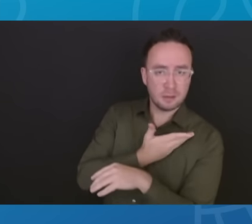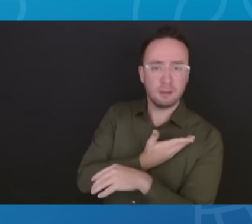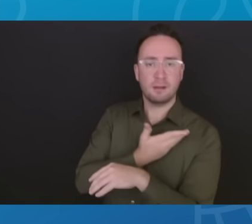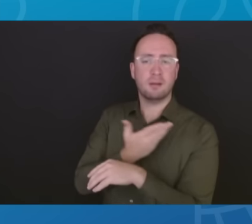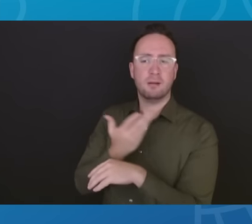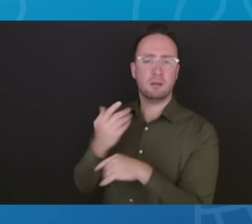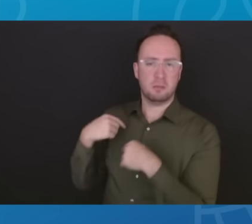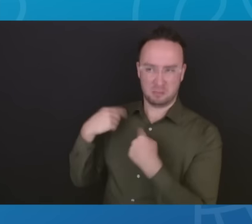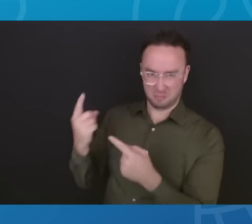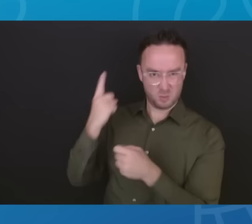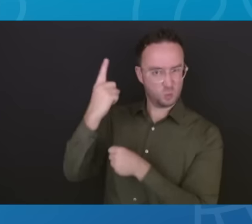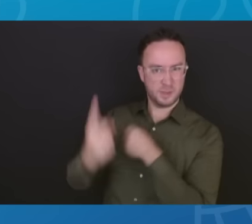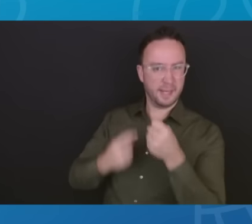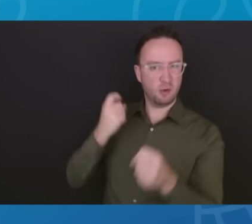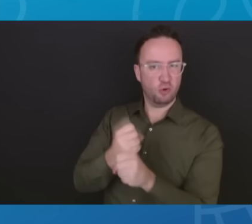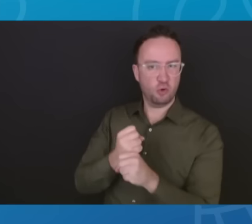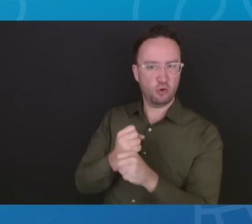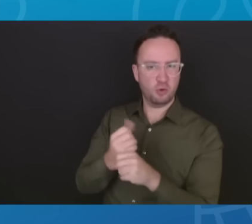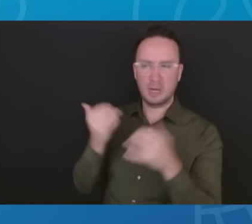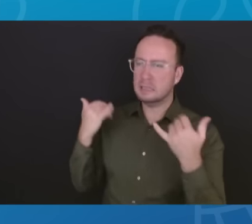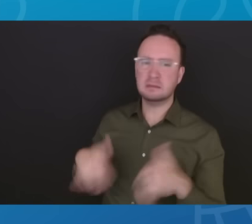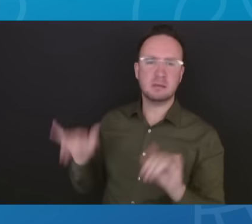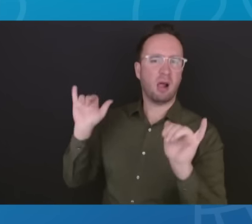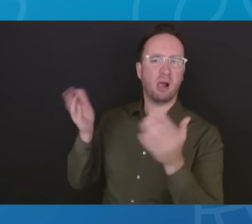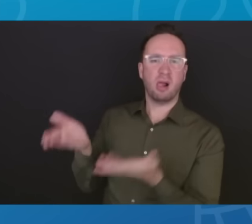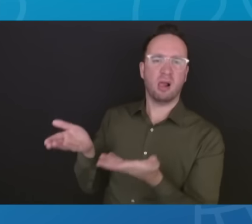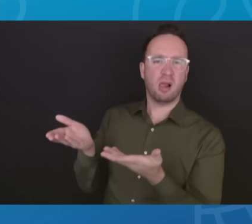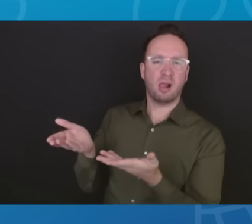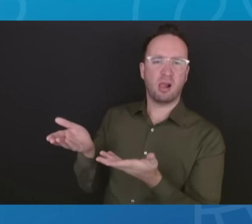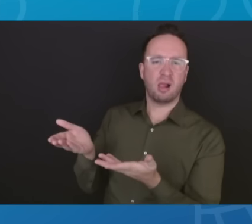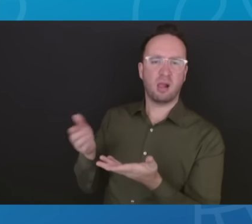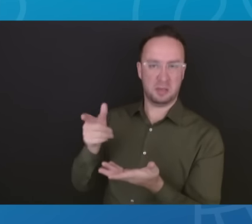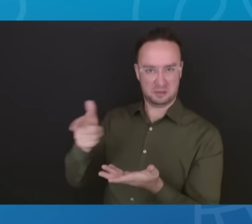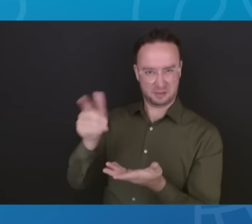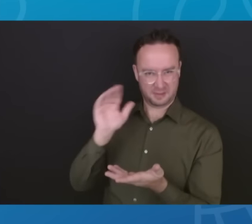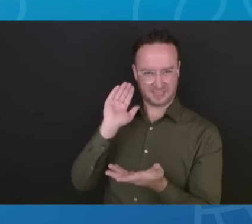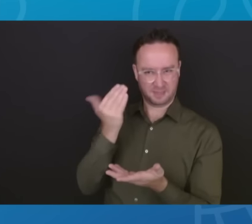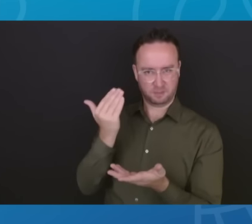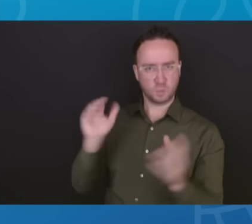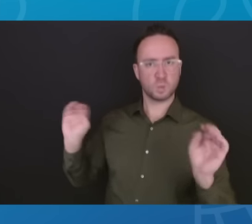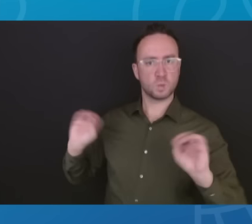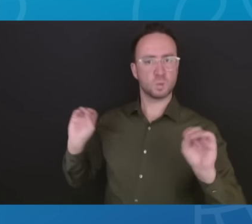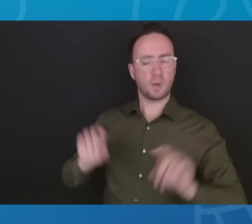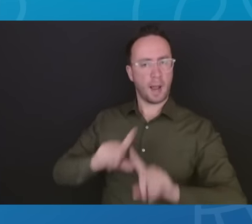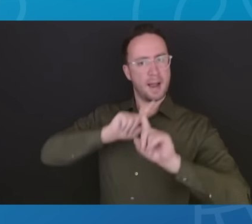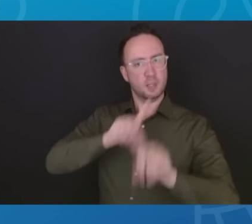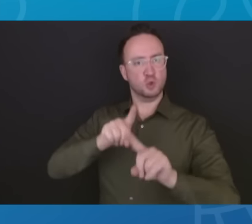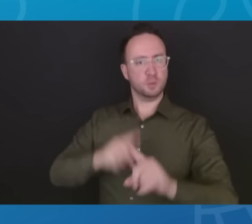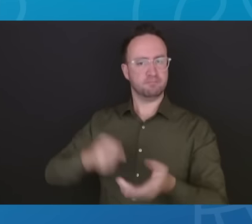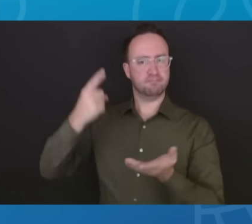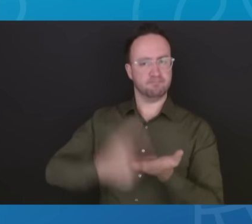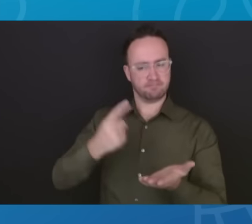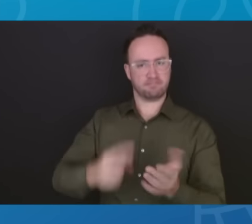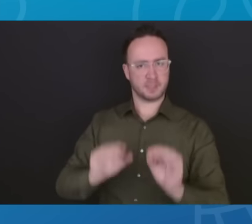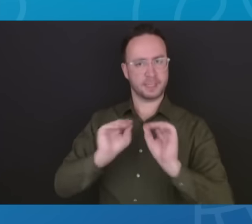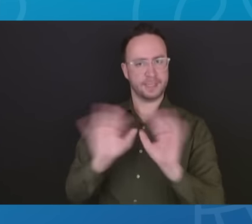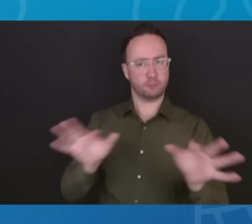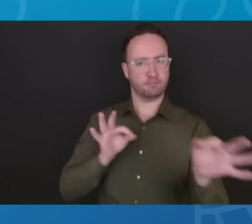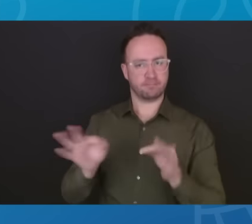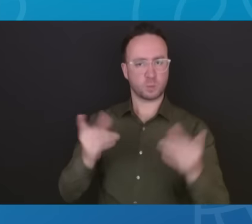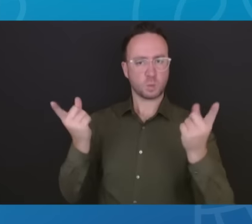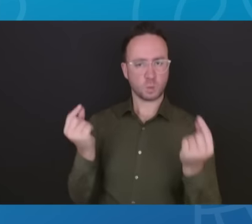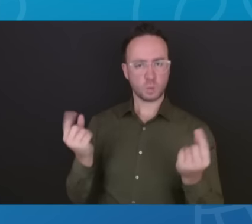But you don't seem to have anything concrete for what comes after Israel's Lebanon operation either. So isn't that